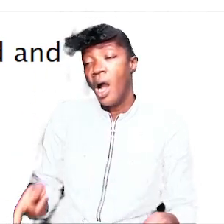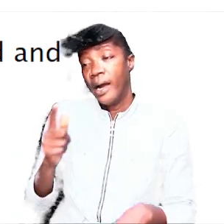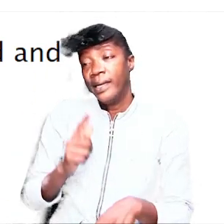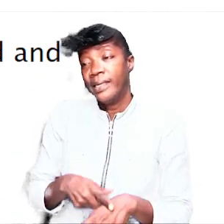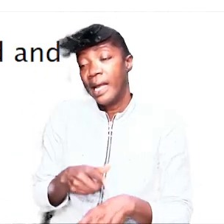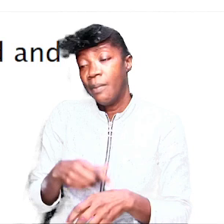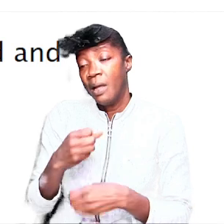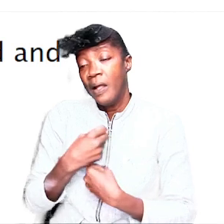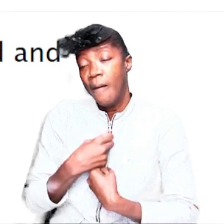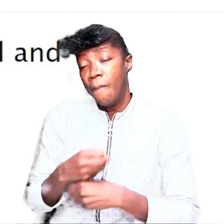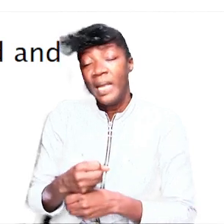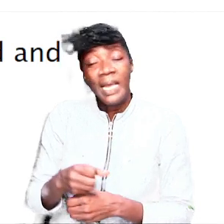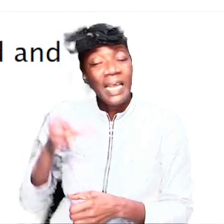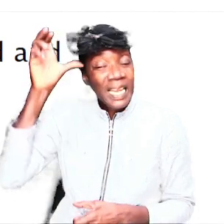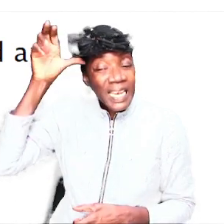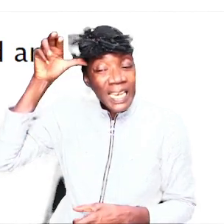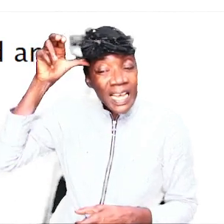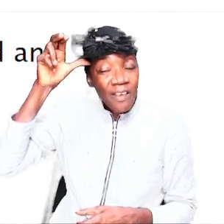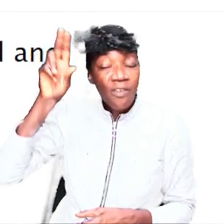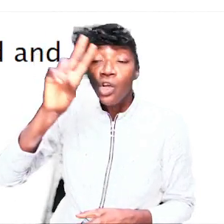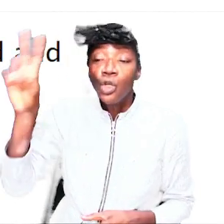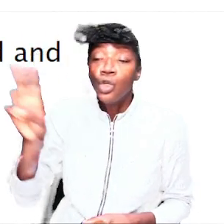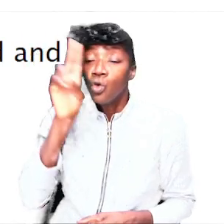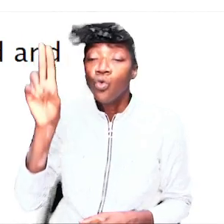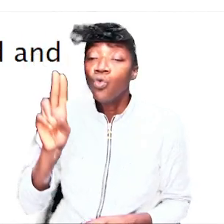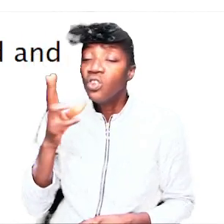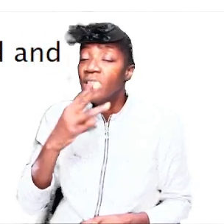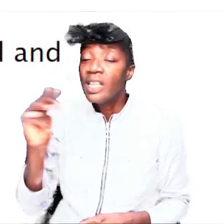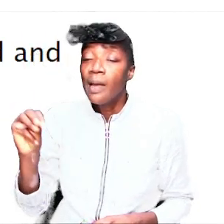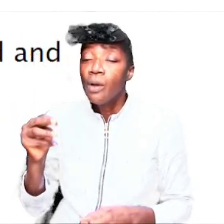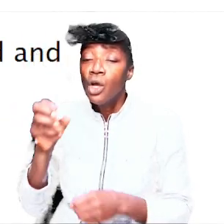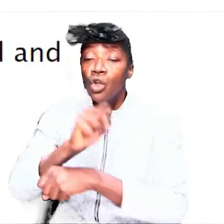allows the adversary to use them to work against you.